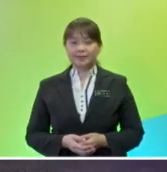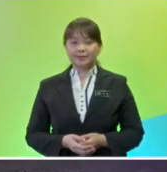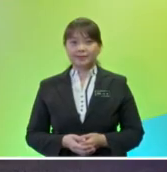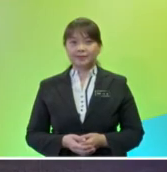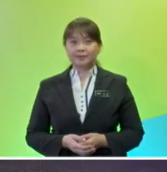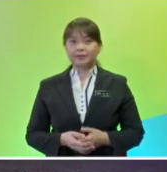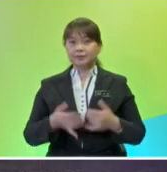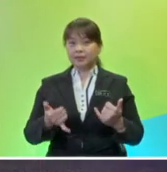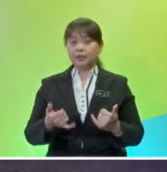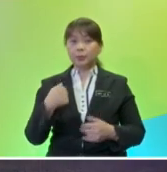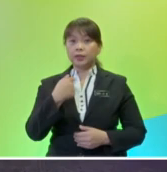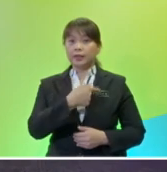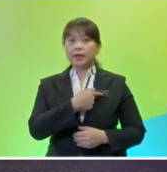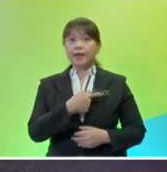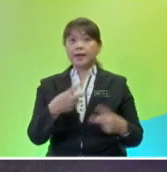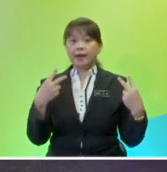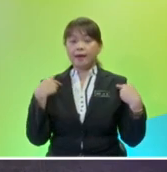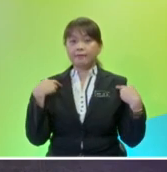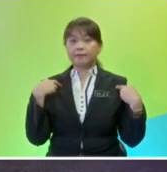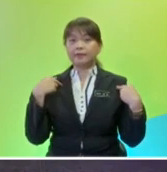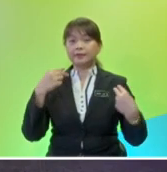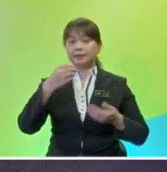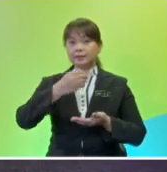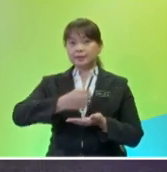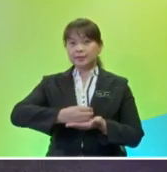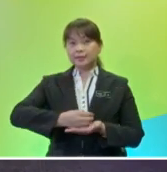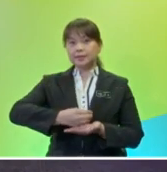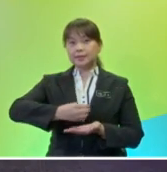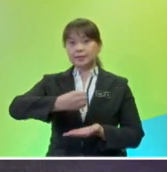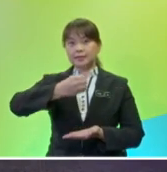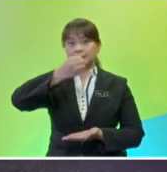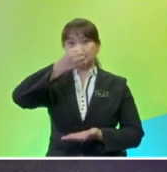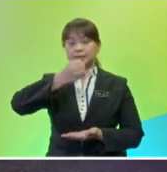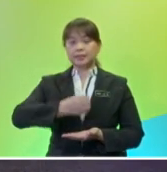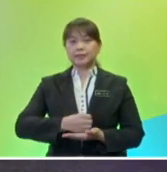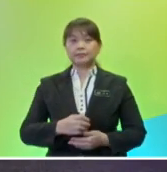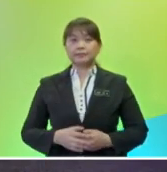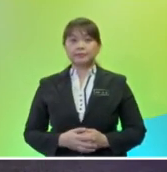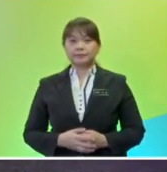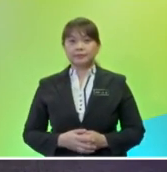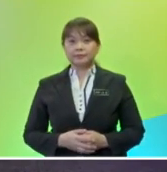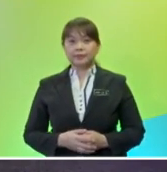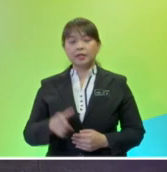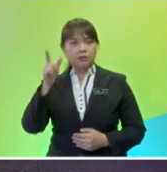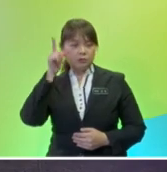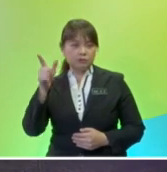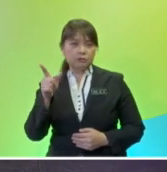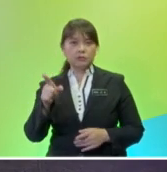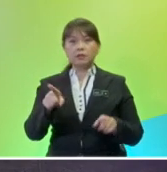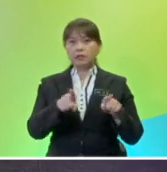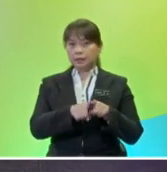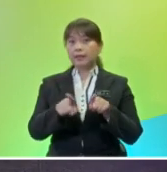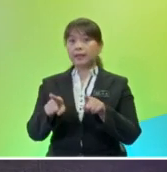the cylinder magnet. The cylinder. But it's, it looks like a